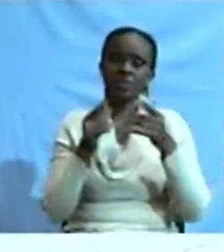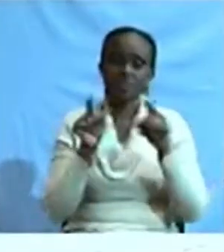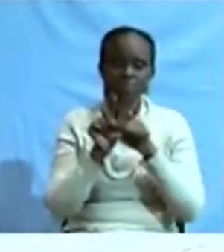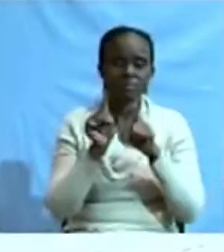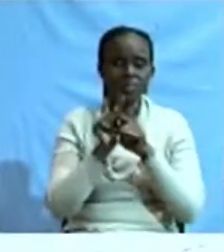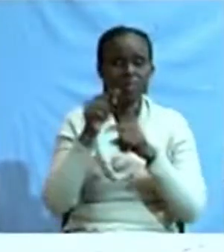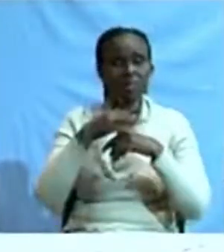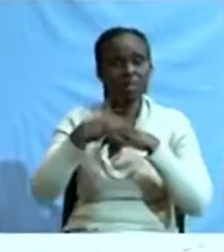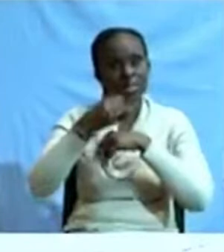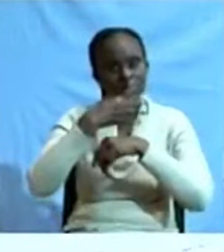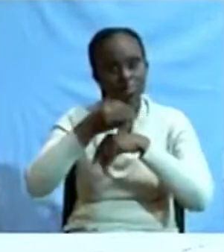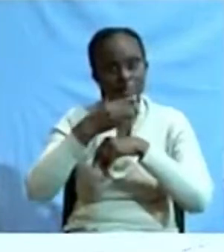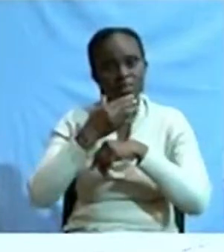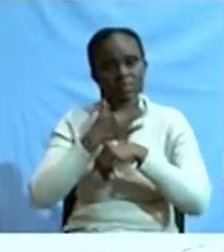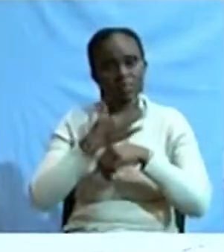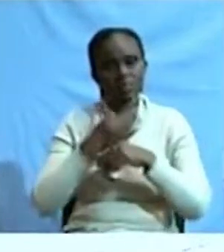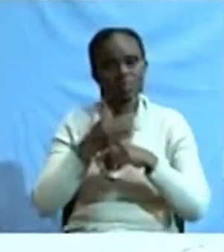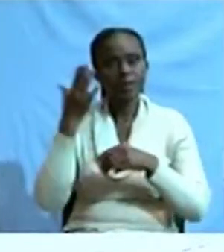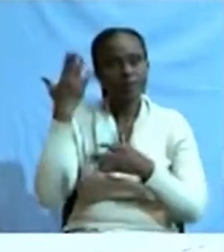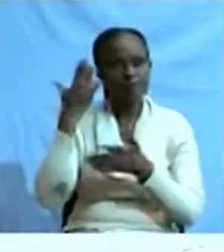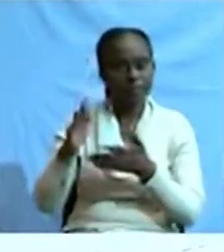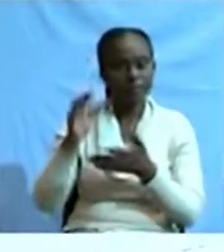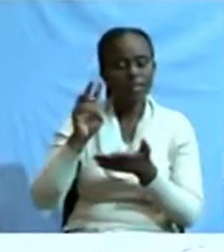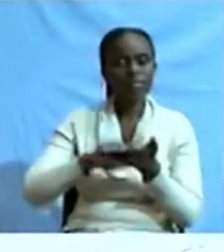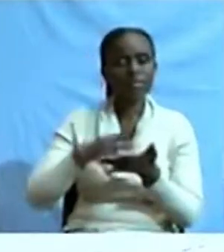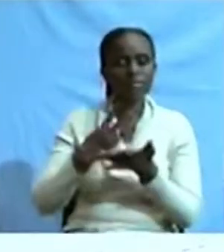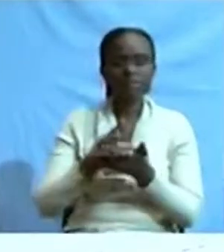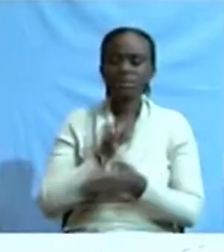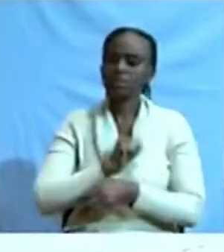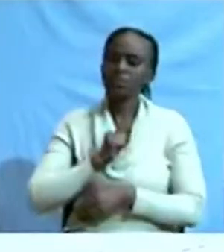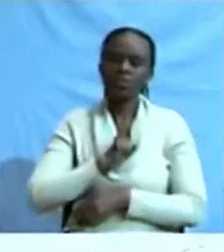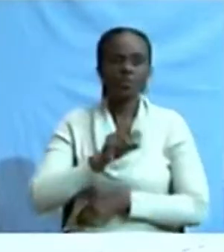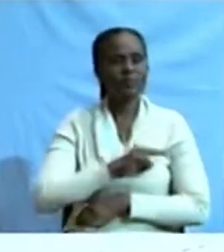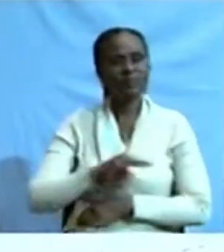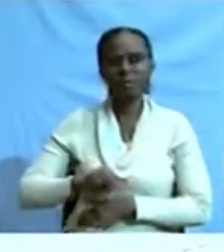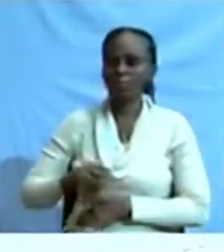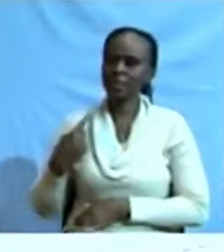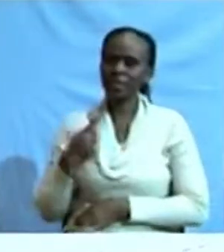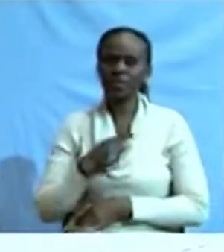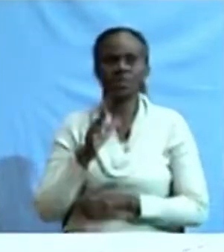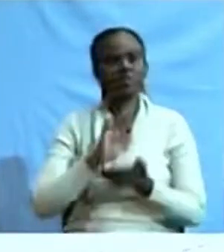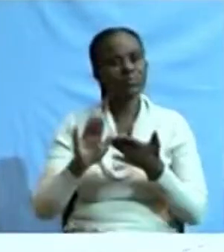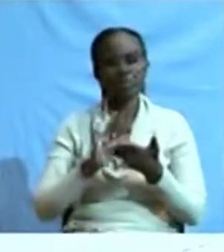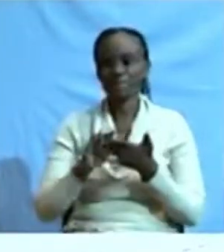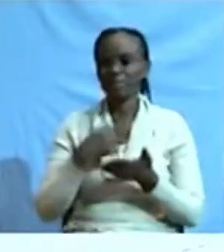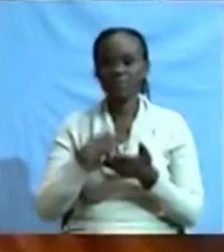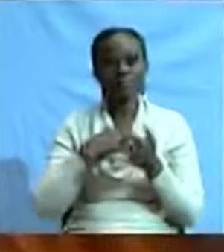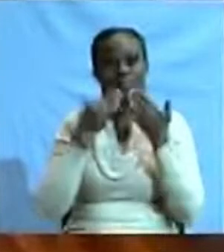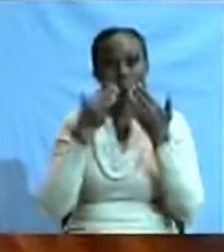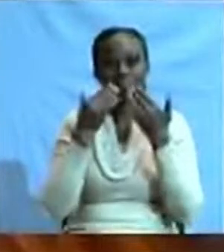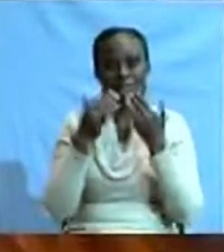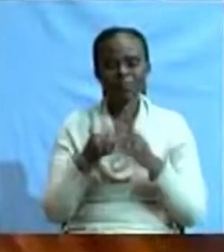being advised here, so please. Permanent witnesses? I'm sorry, members of Parliament. Please forgive me.